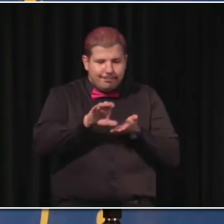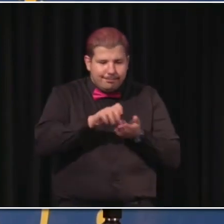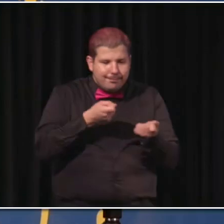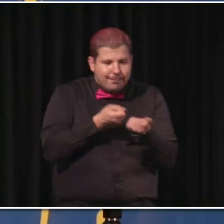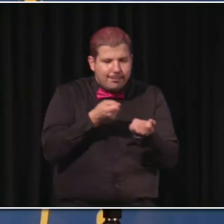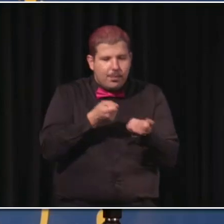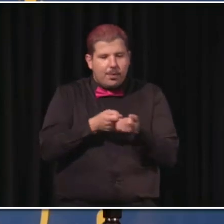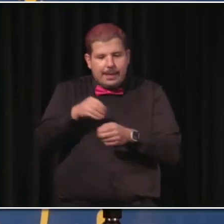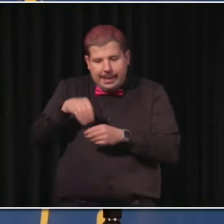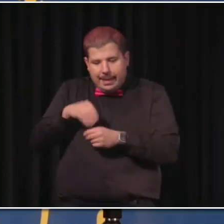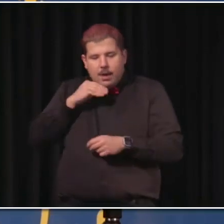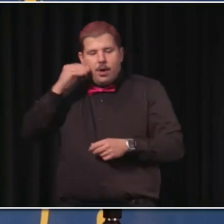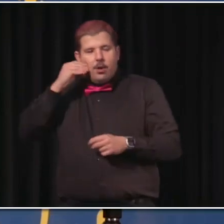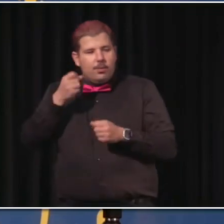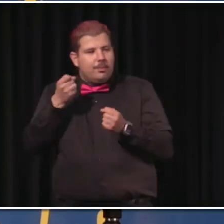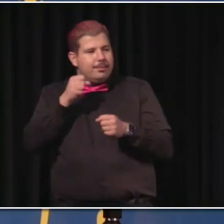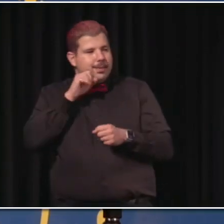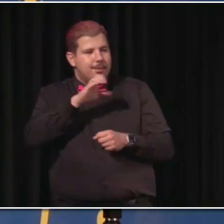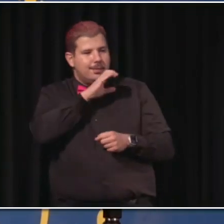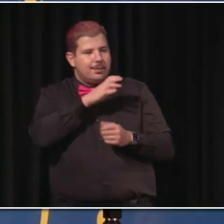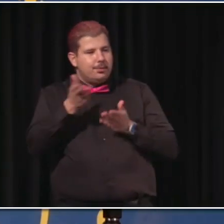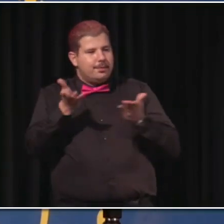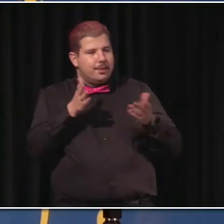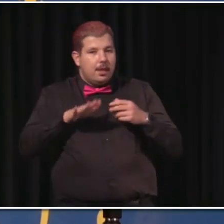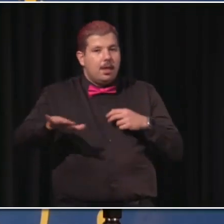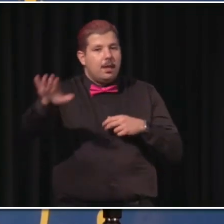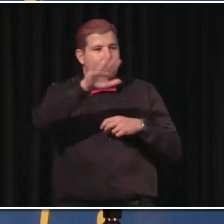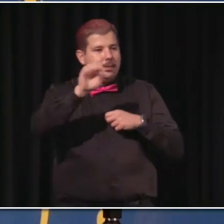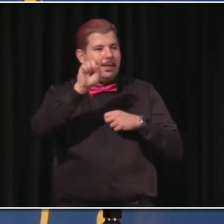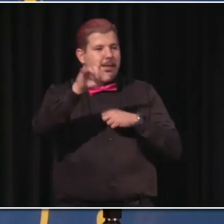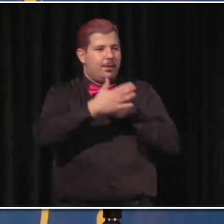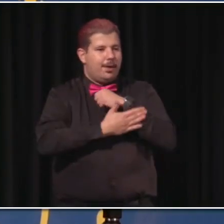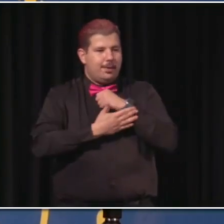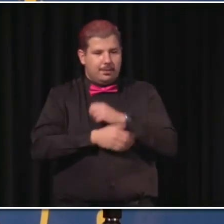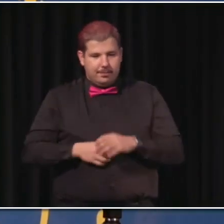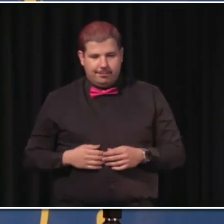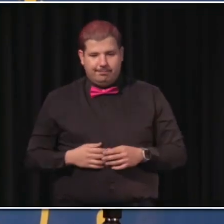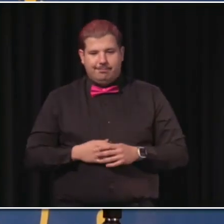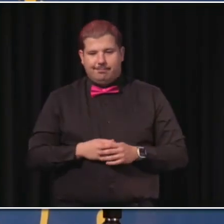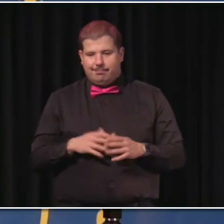elderly across San Diego County.